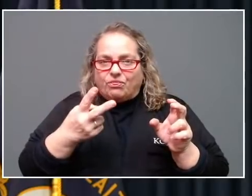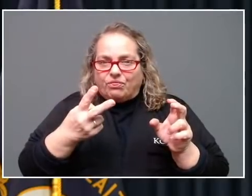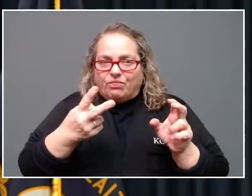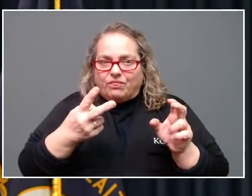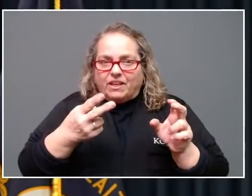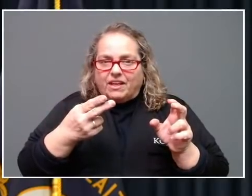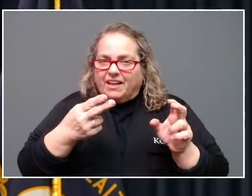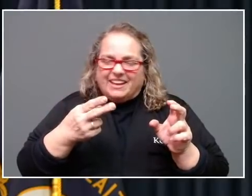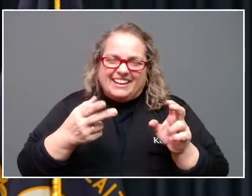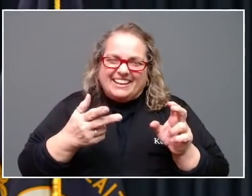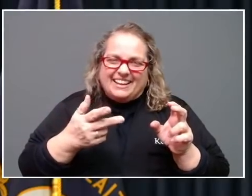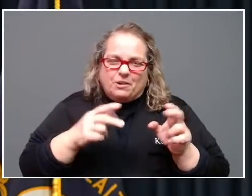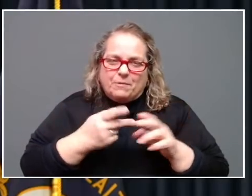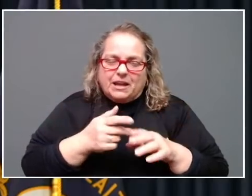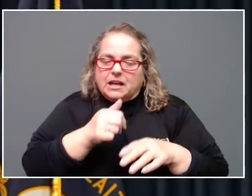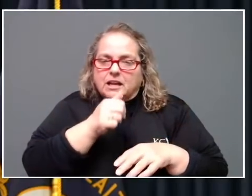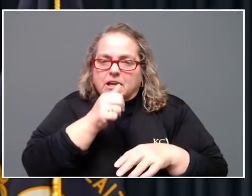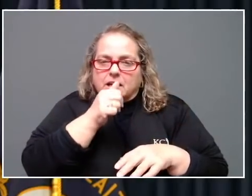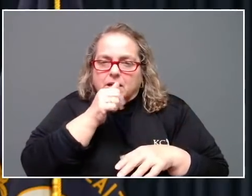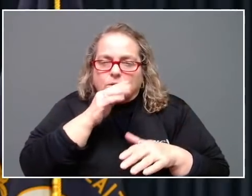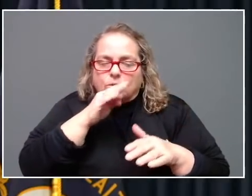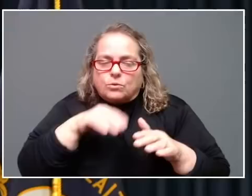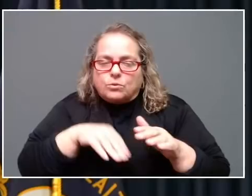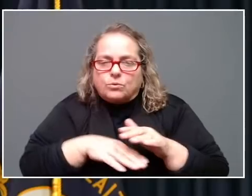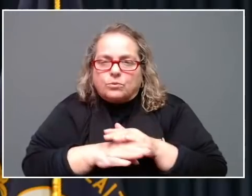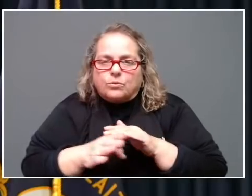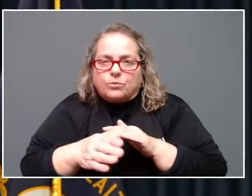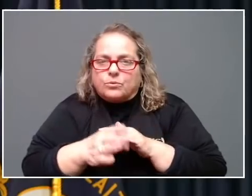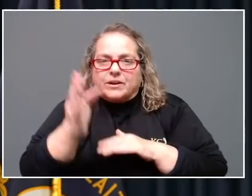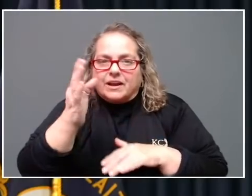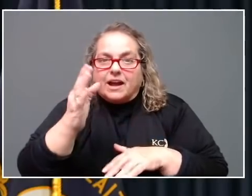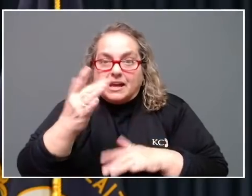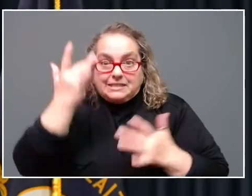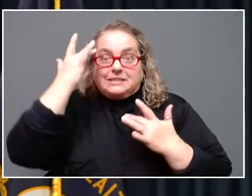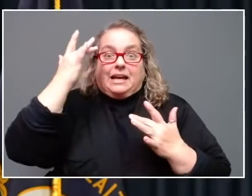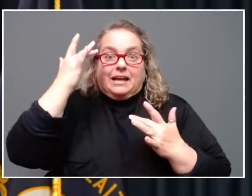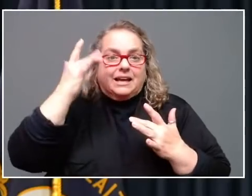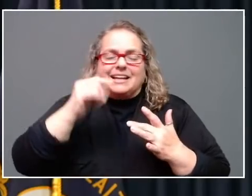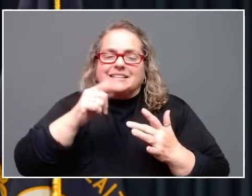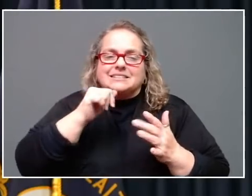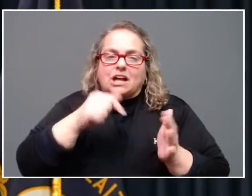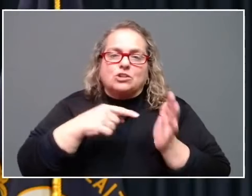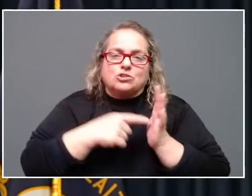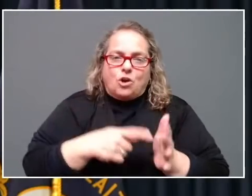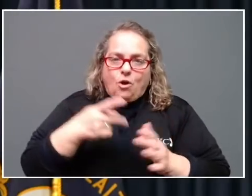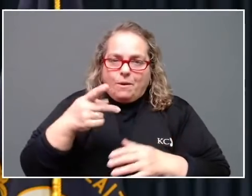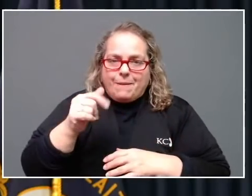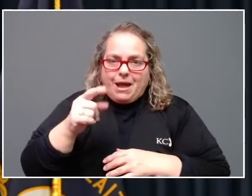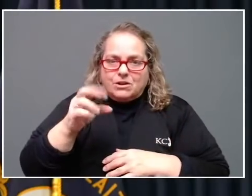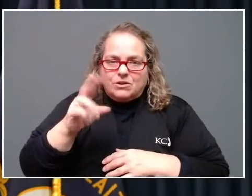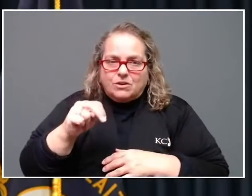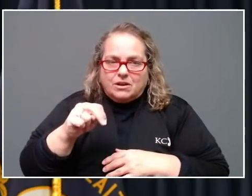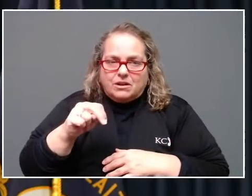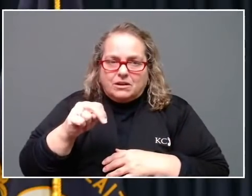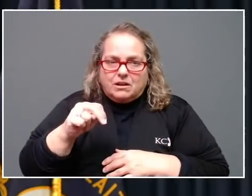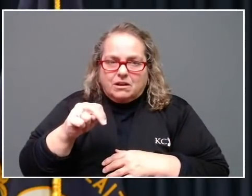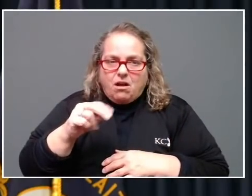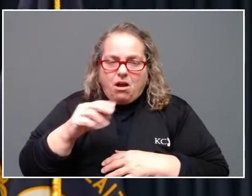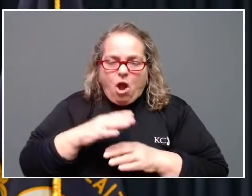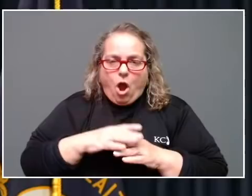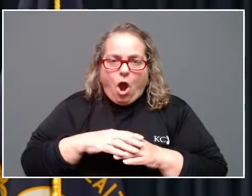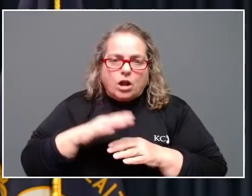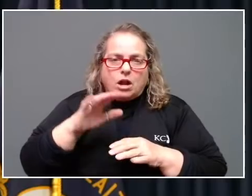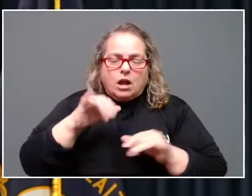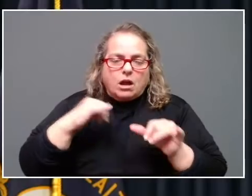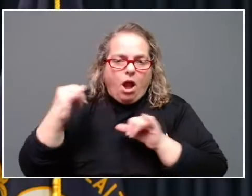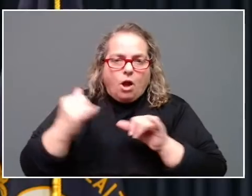misnomer, but it's because it doesn't show a pattern on a couple of the commonly used polymerase chain reaction